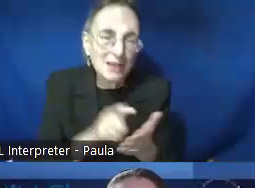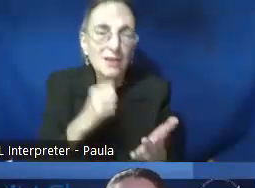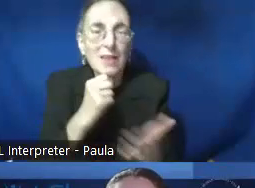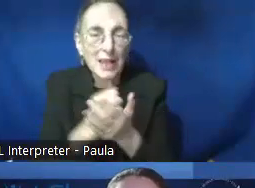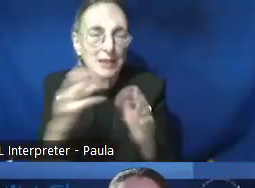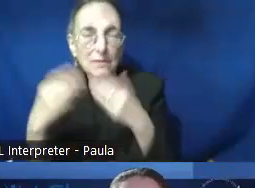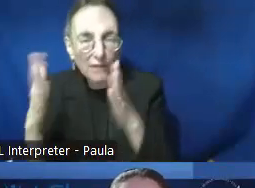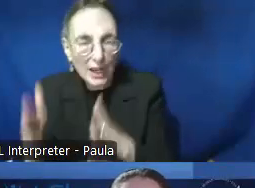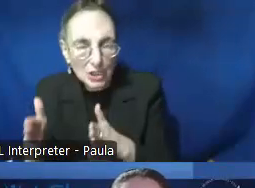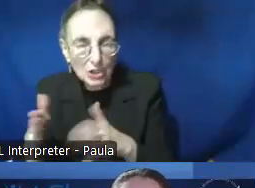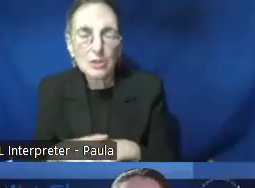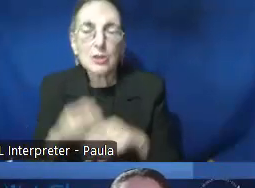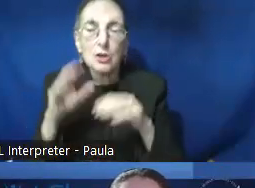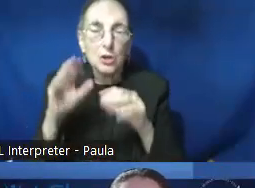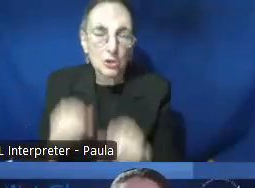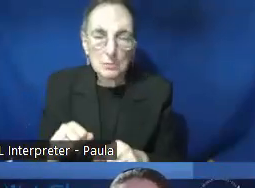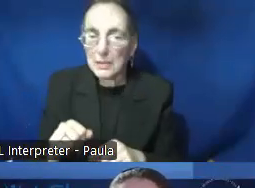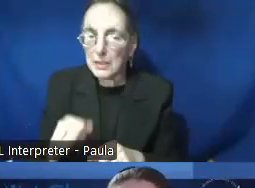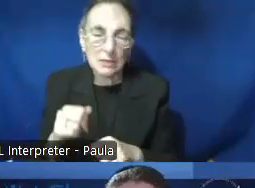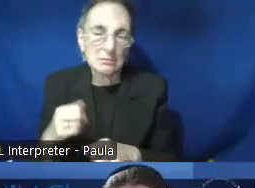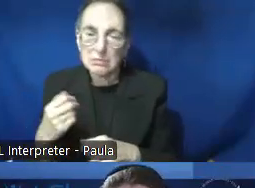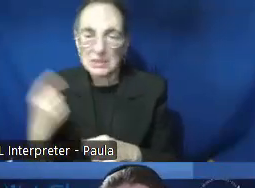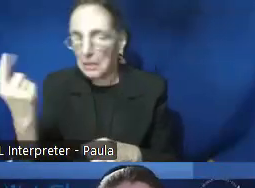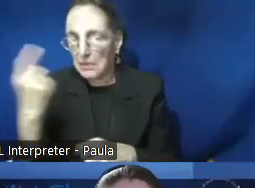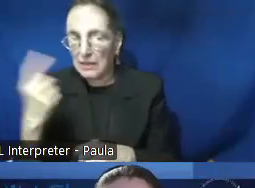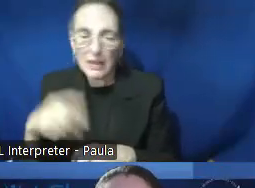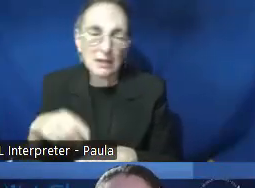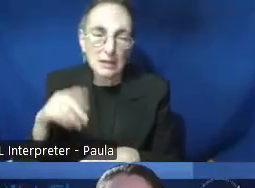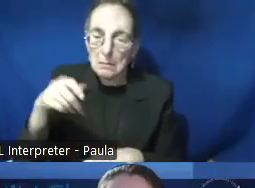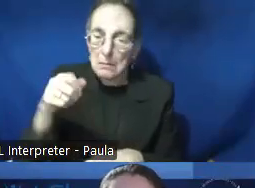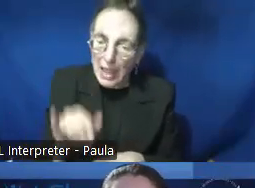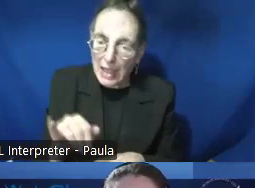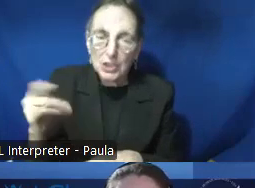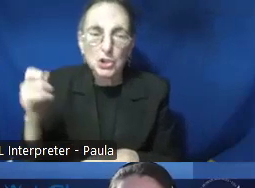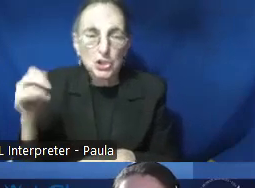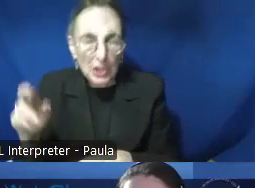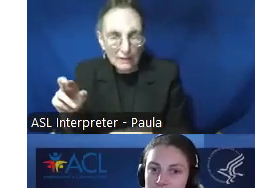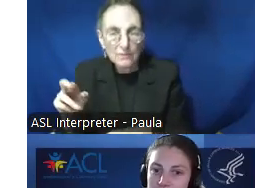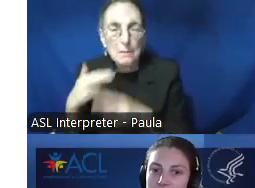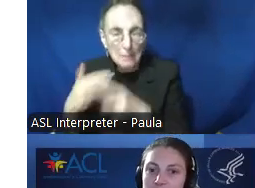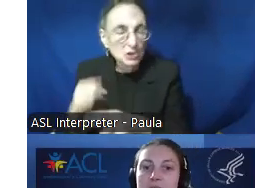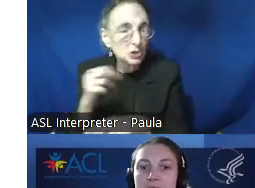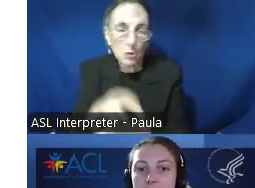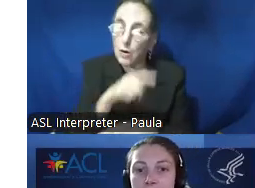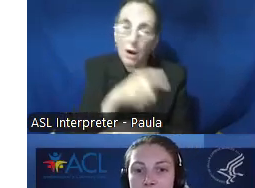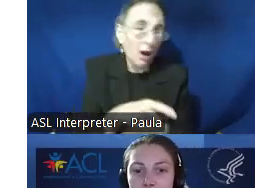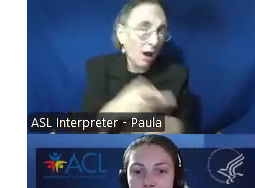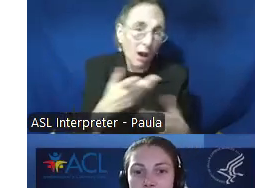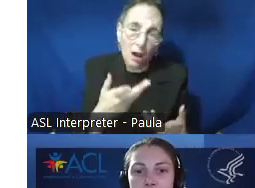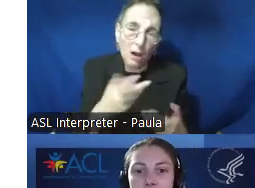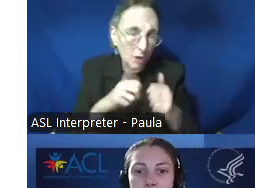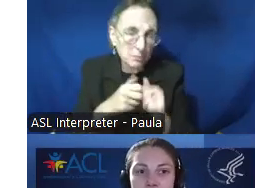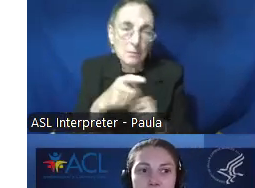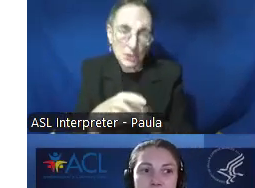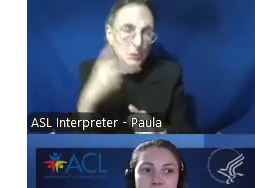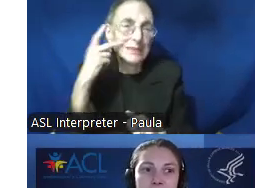be another one that you are facing. So as you place your answers in the chat, I'm going